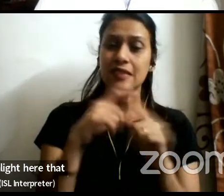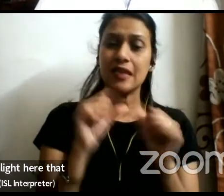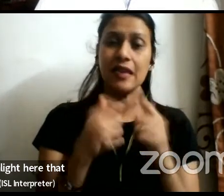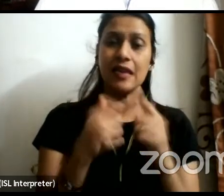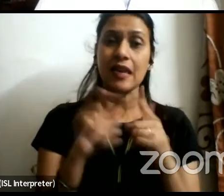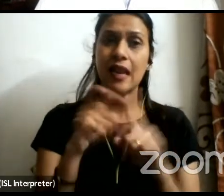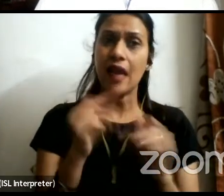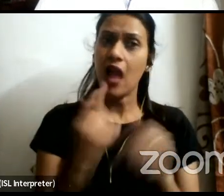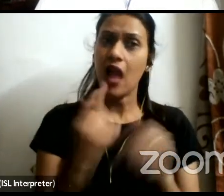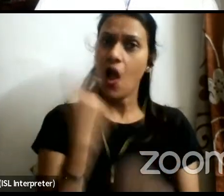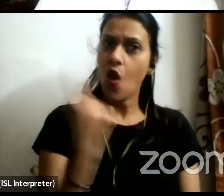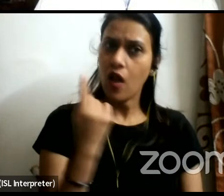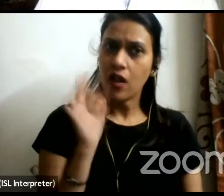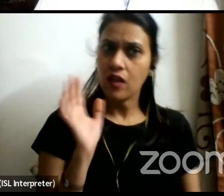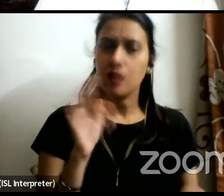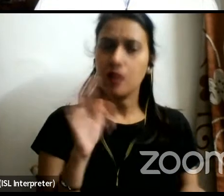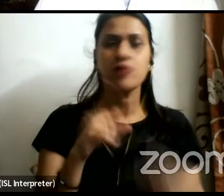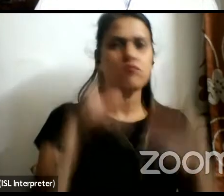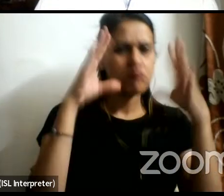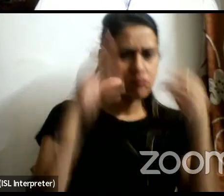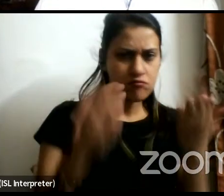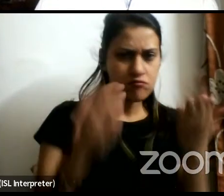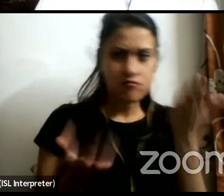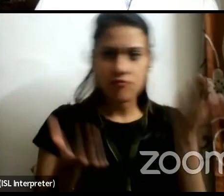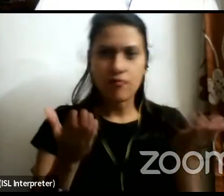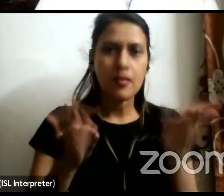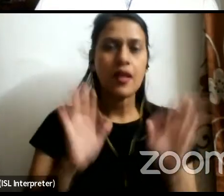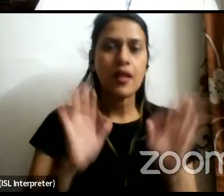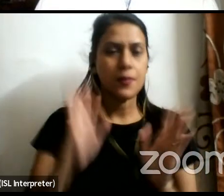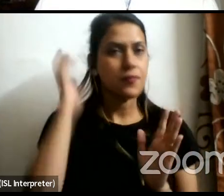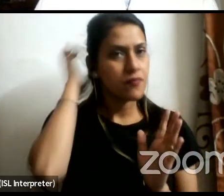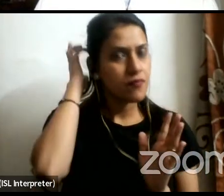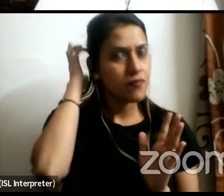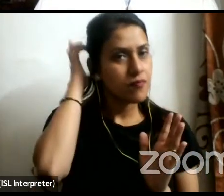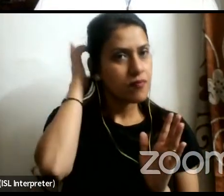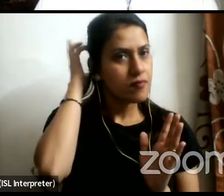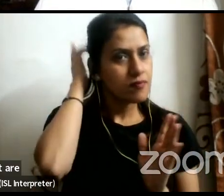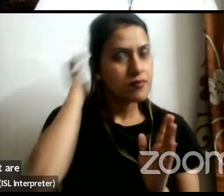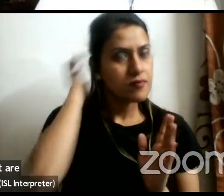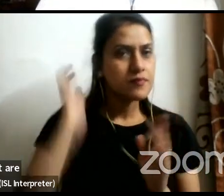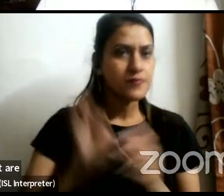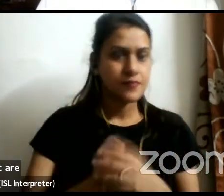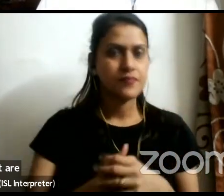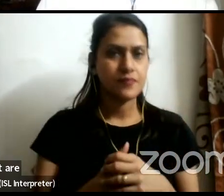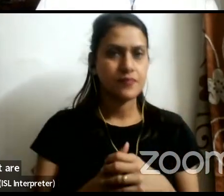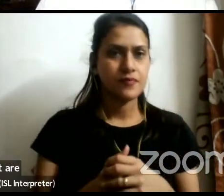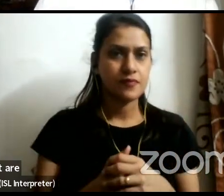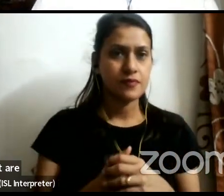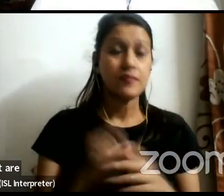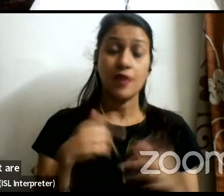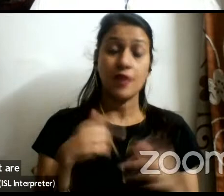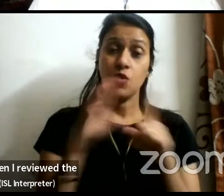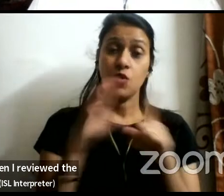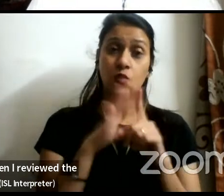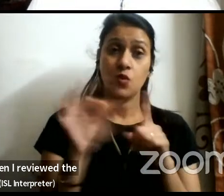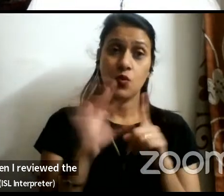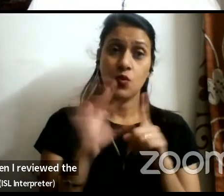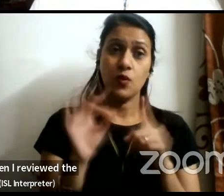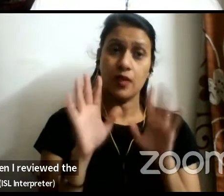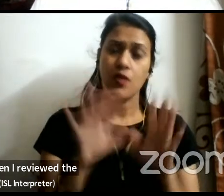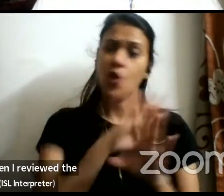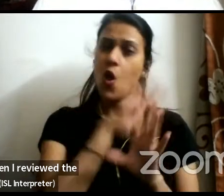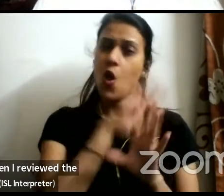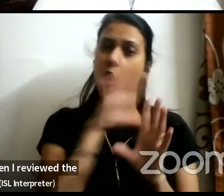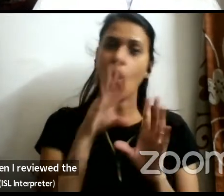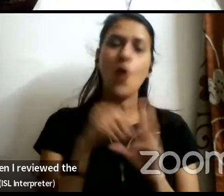also analysis. And what when I reviewed I really did read all these